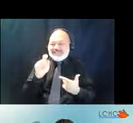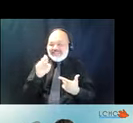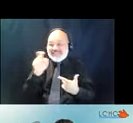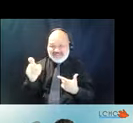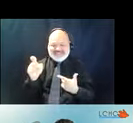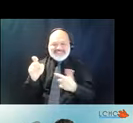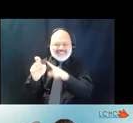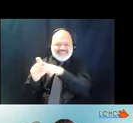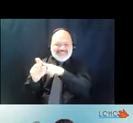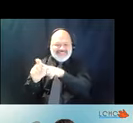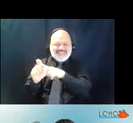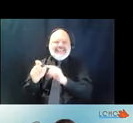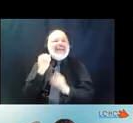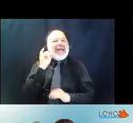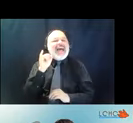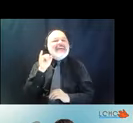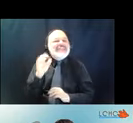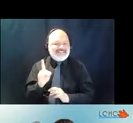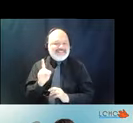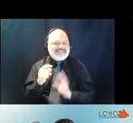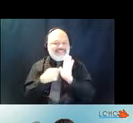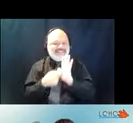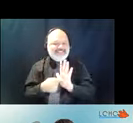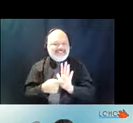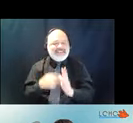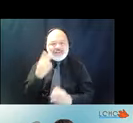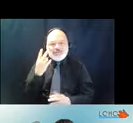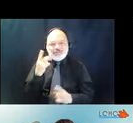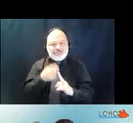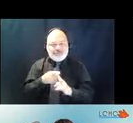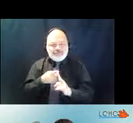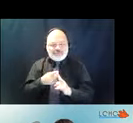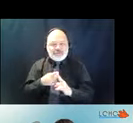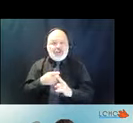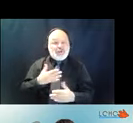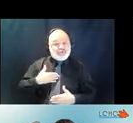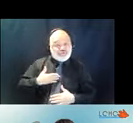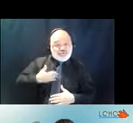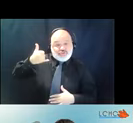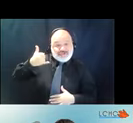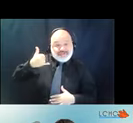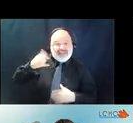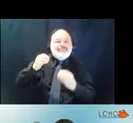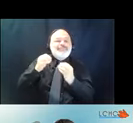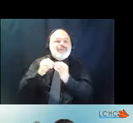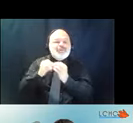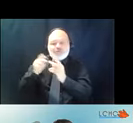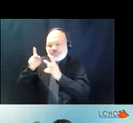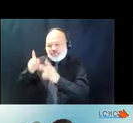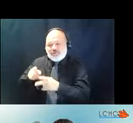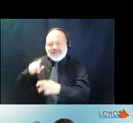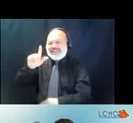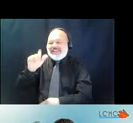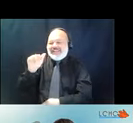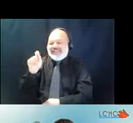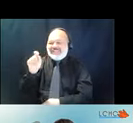of identity. I think two points I'll share here. Younger Latinos are more likely to identify with Latinx, which is a